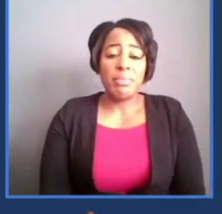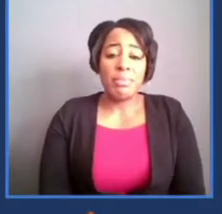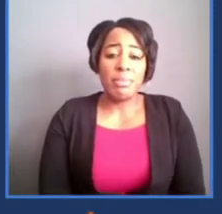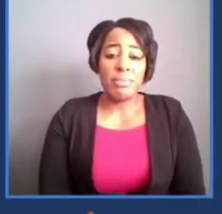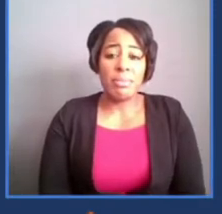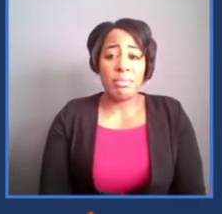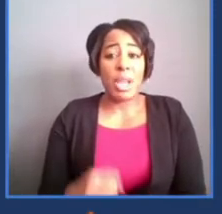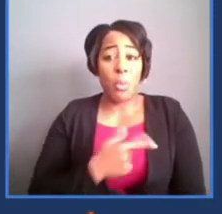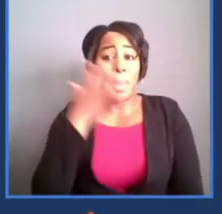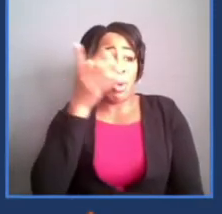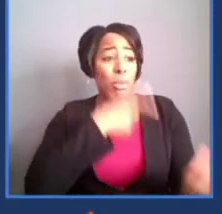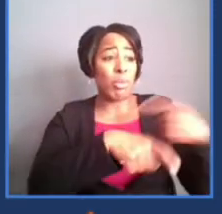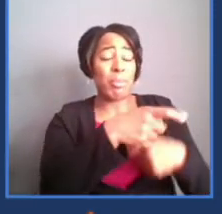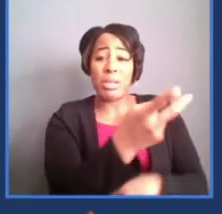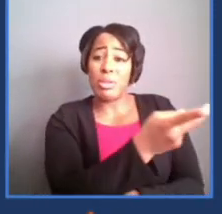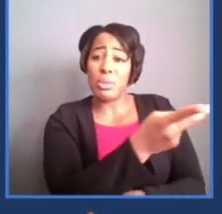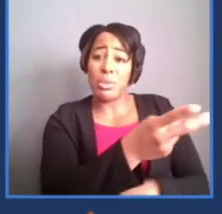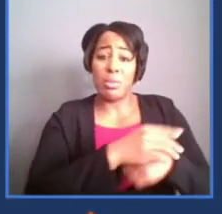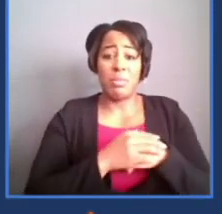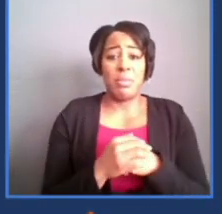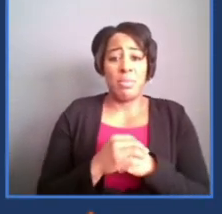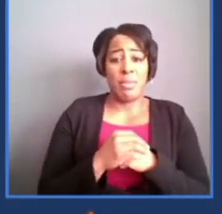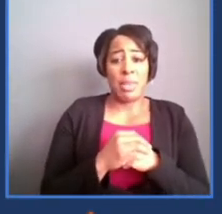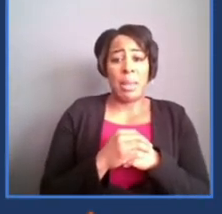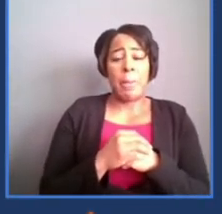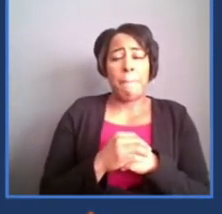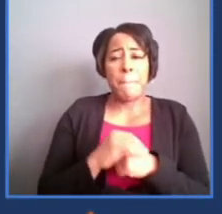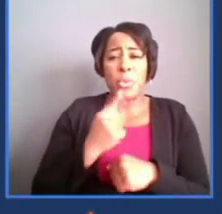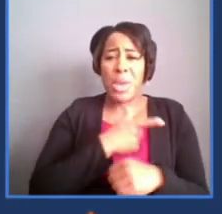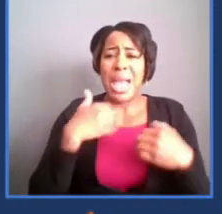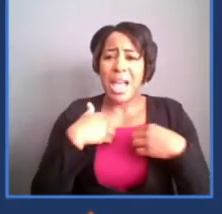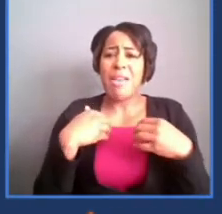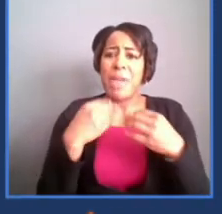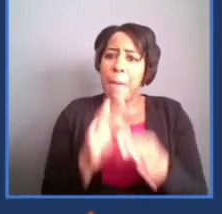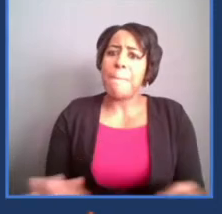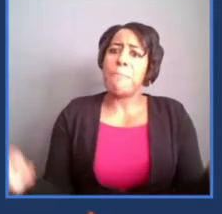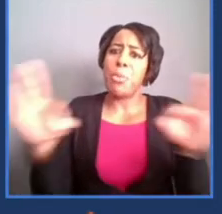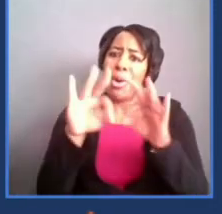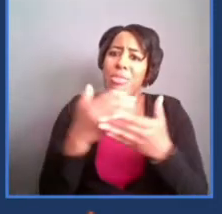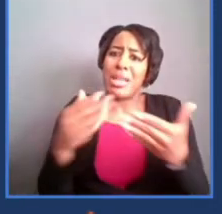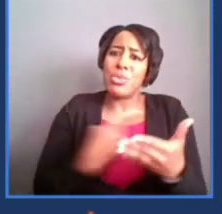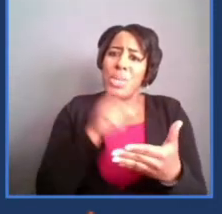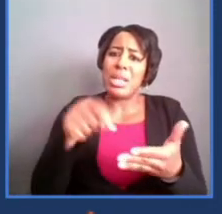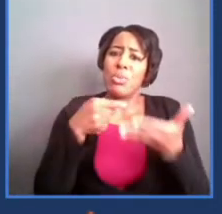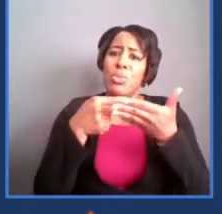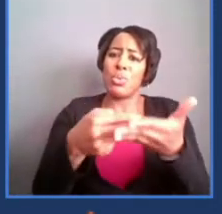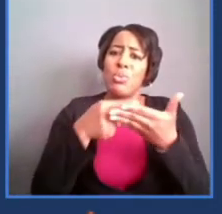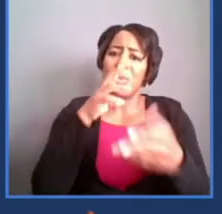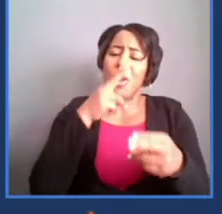But see, we have bigger and better things to discuss than David and Kelly.